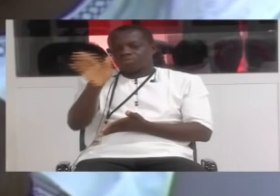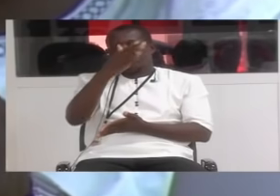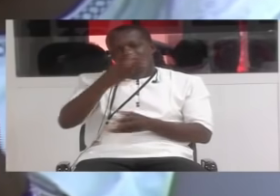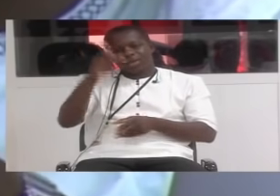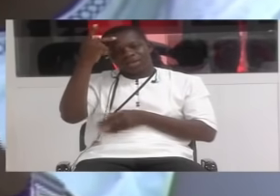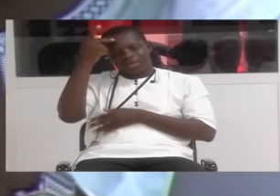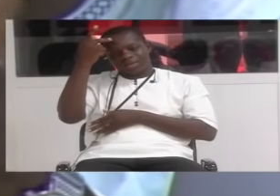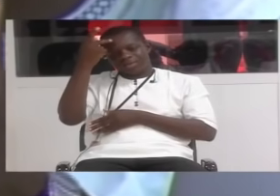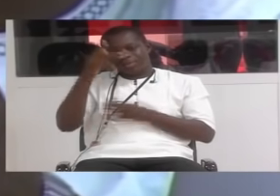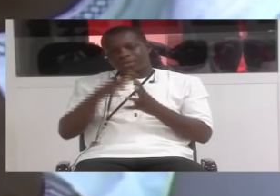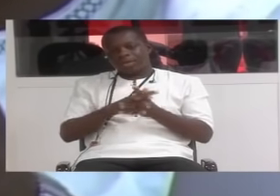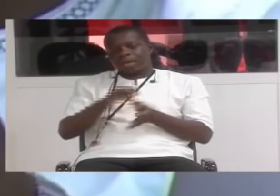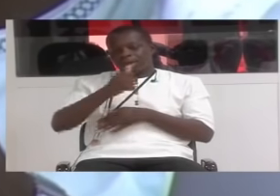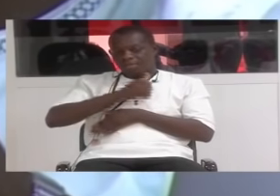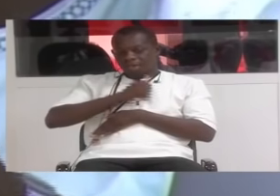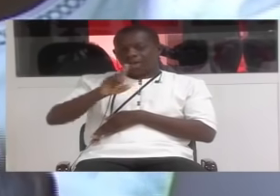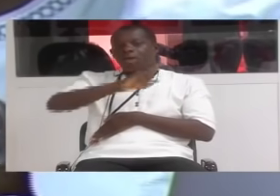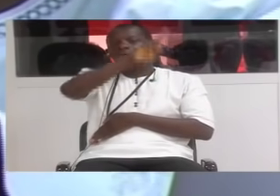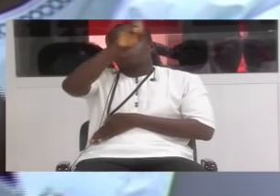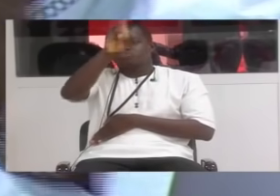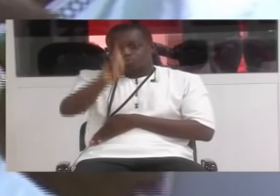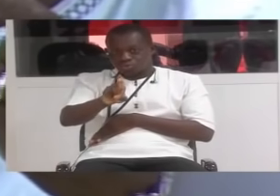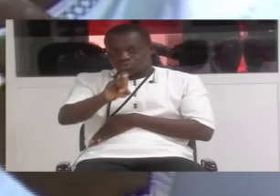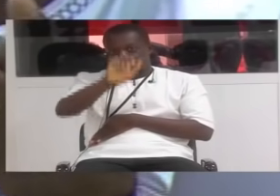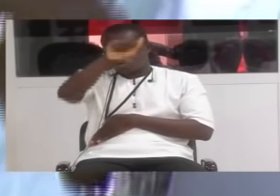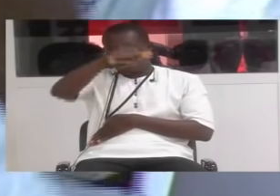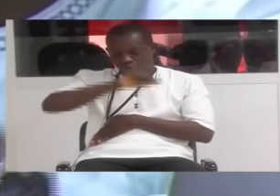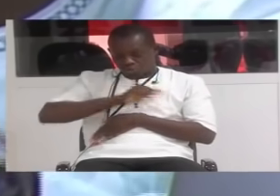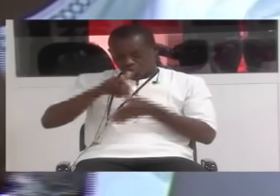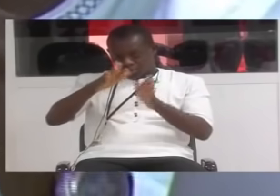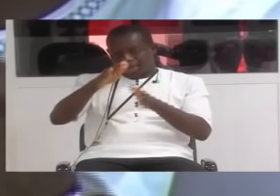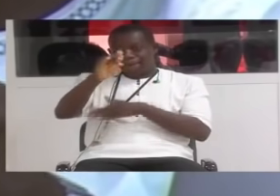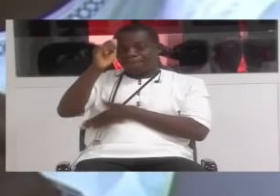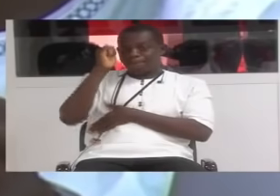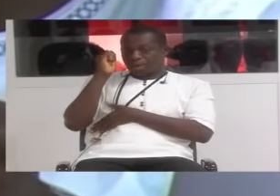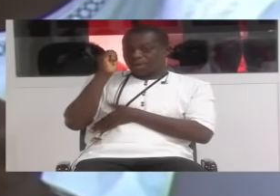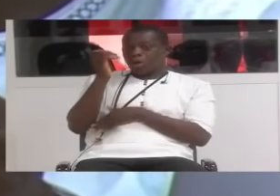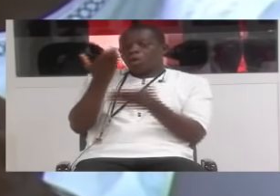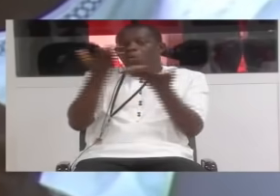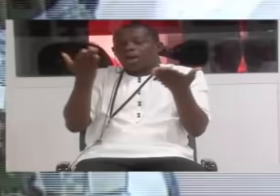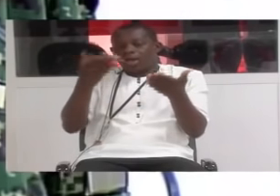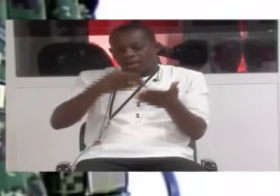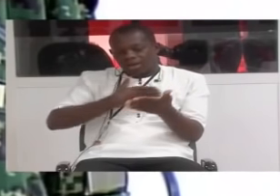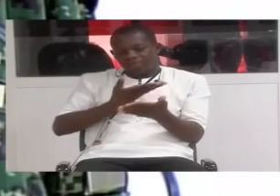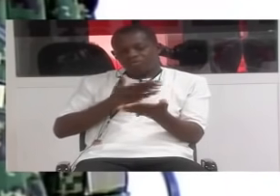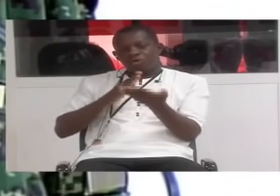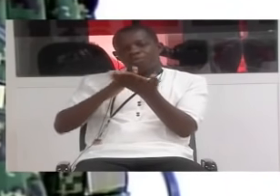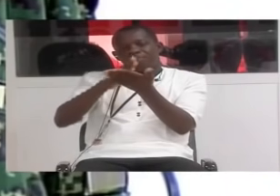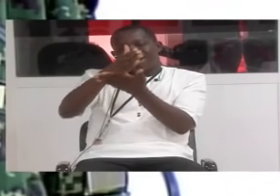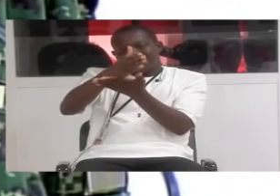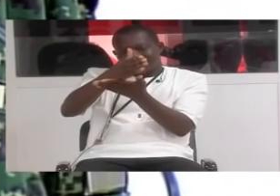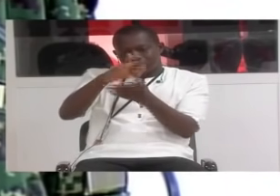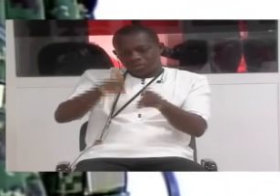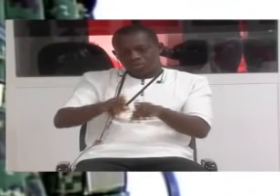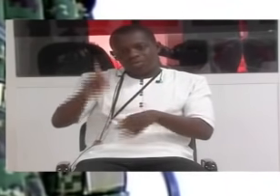us to Kanilay. My question is in reference to your way back. Why did you have to pass through Kanilay? Laccam bi moy bi